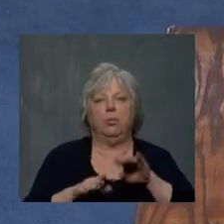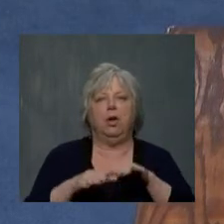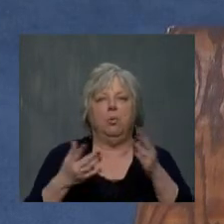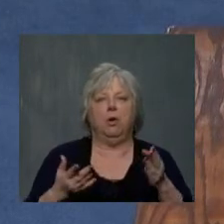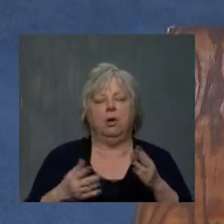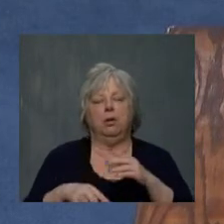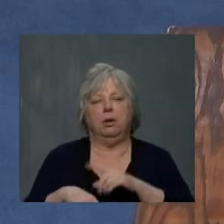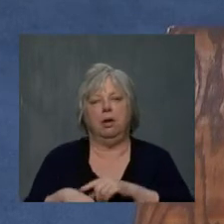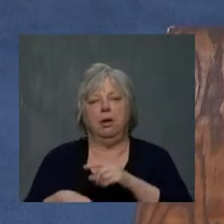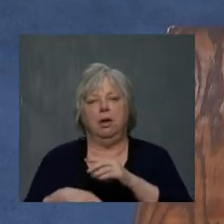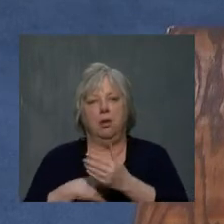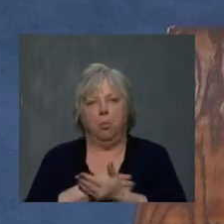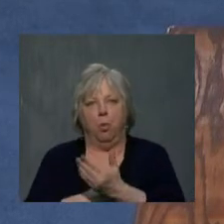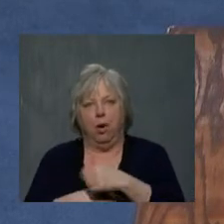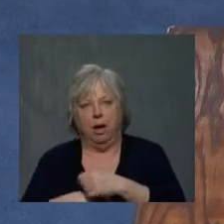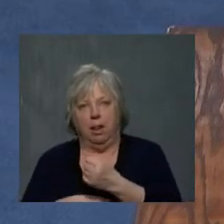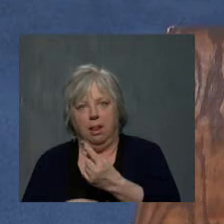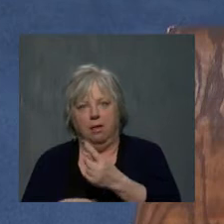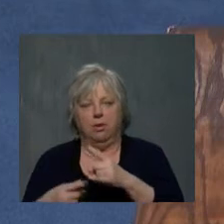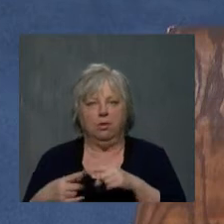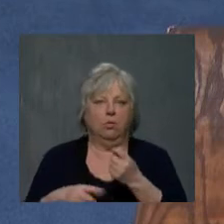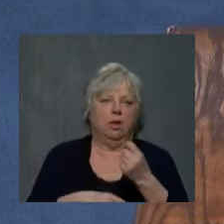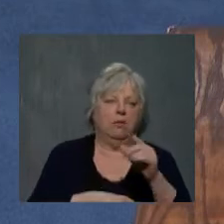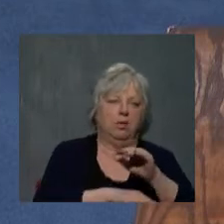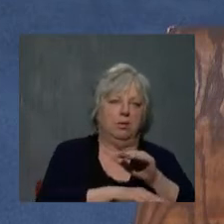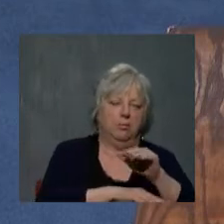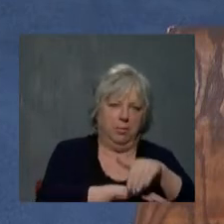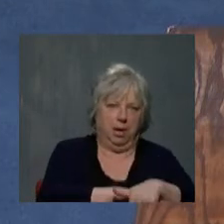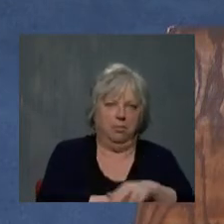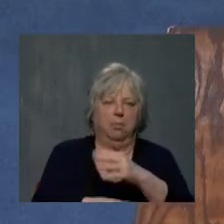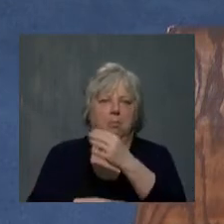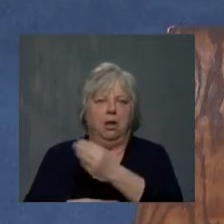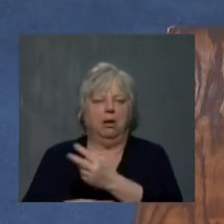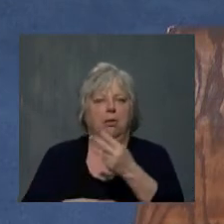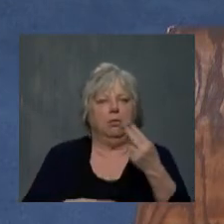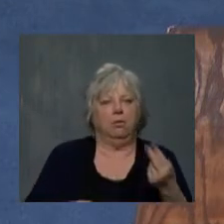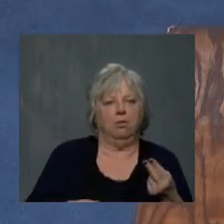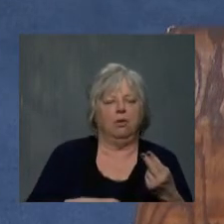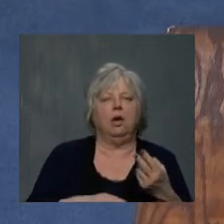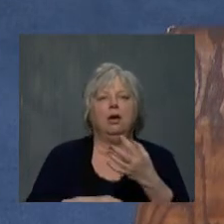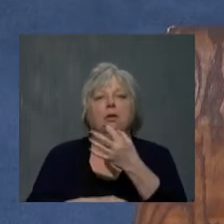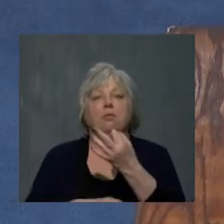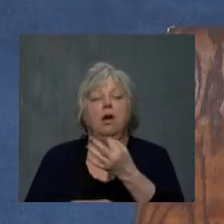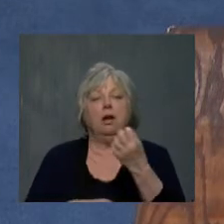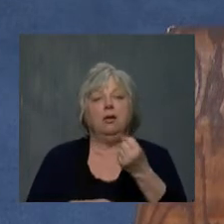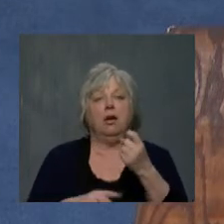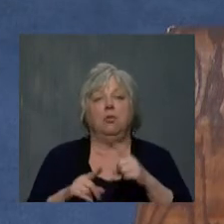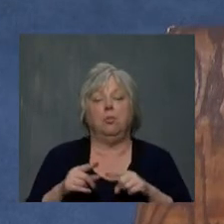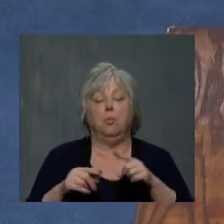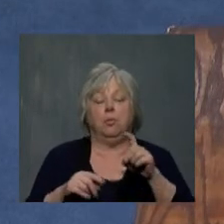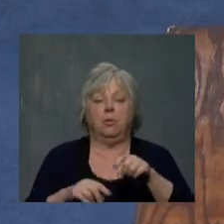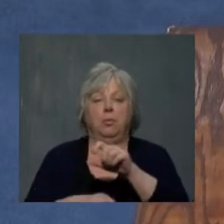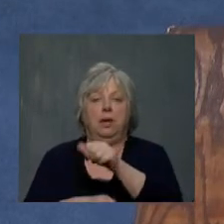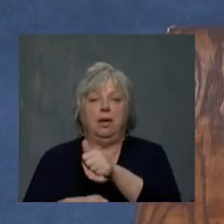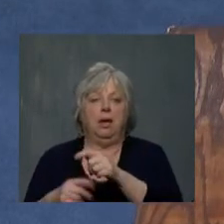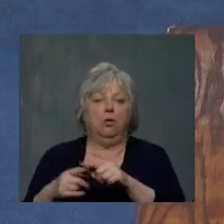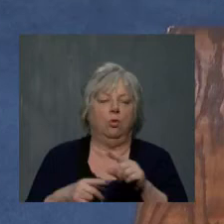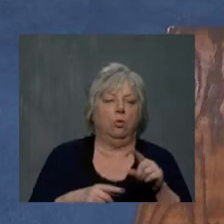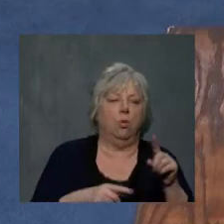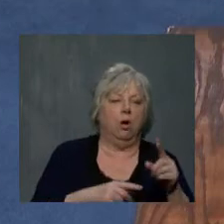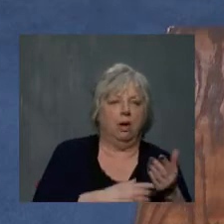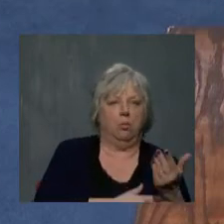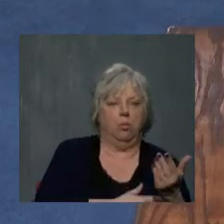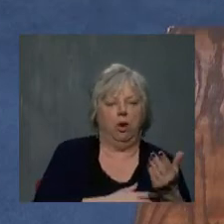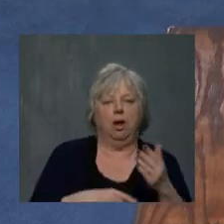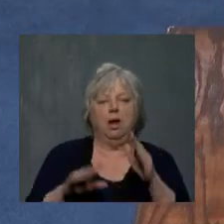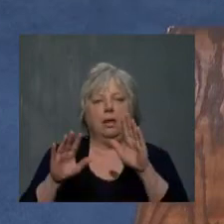from 11 a.m. to 11 p.m. Monday through Thursday. Friday and Saturday are supposed to be 10 a.m. to 1 a.m. and